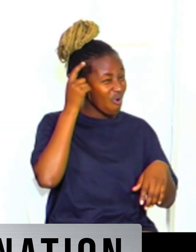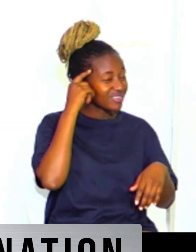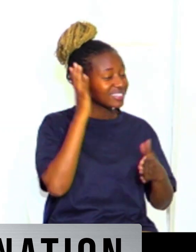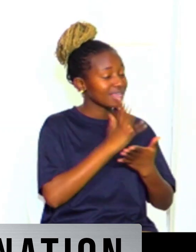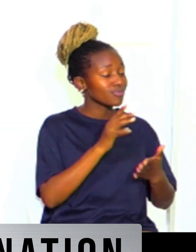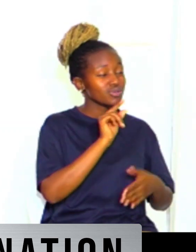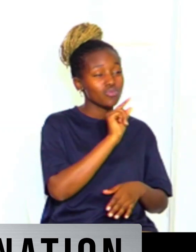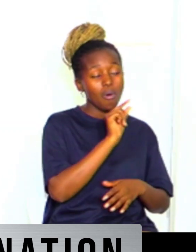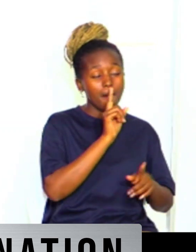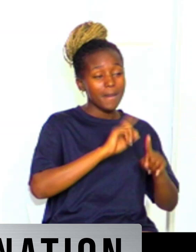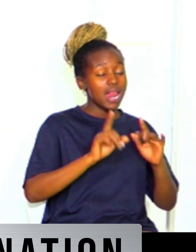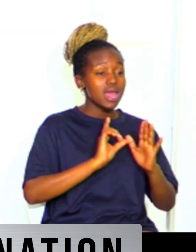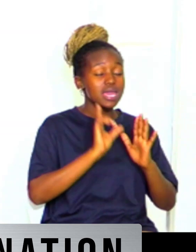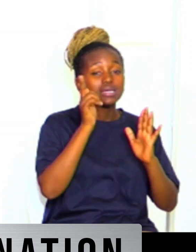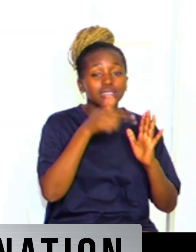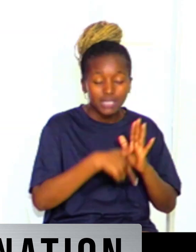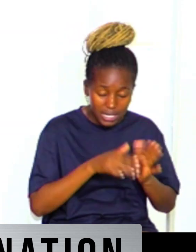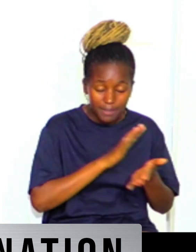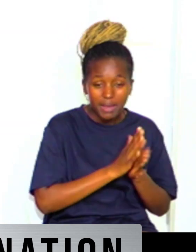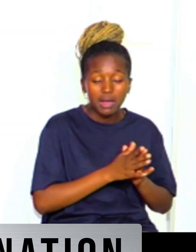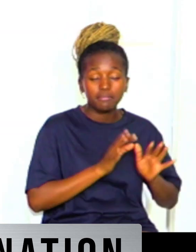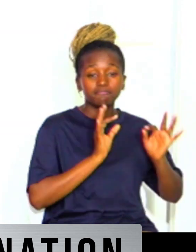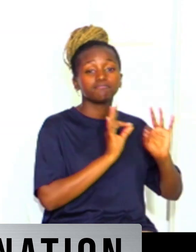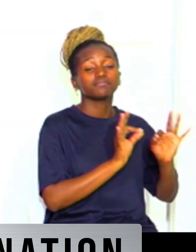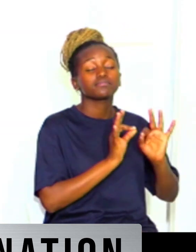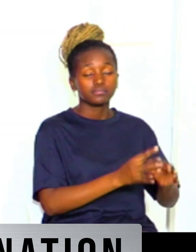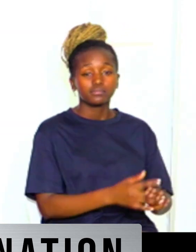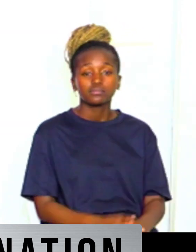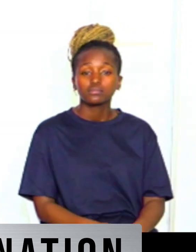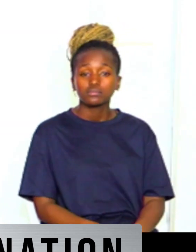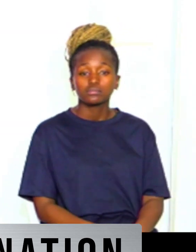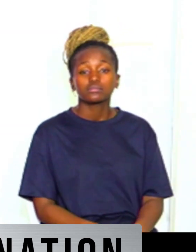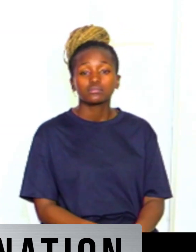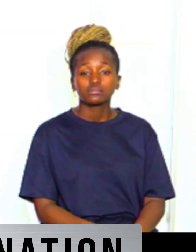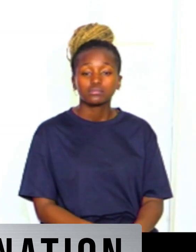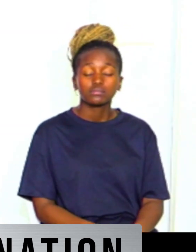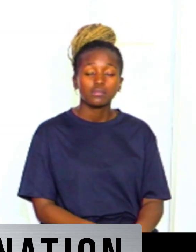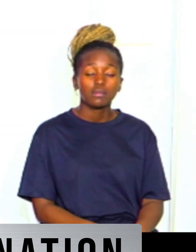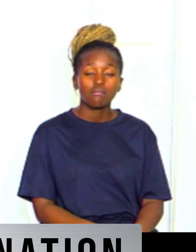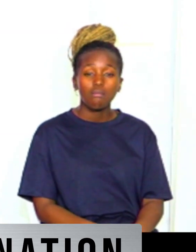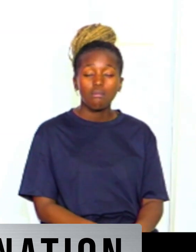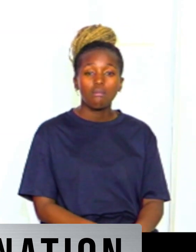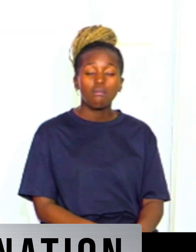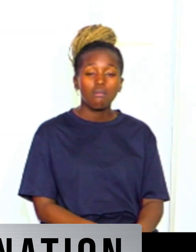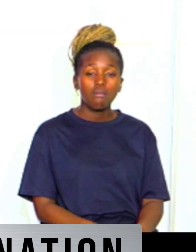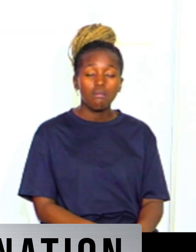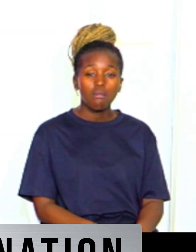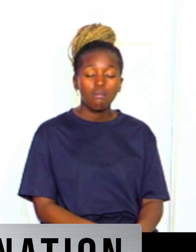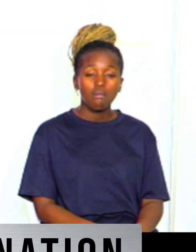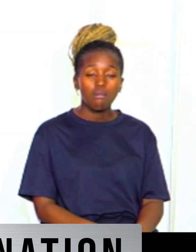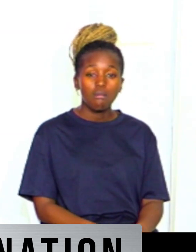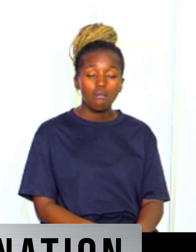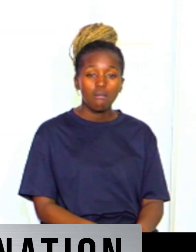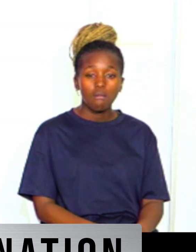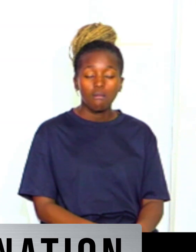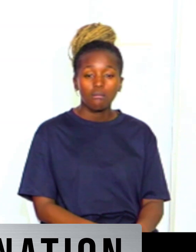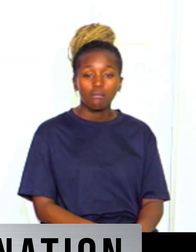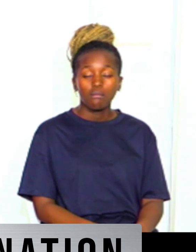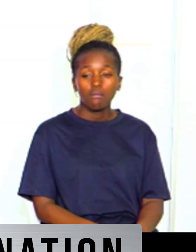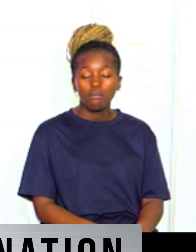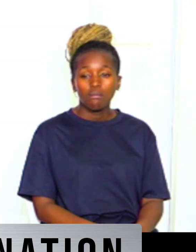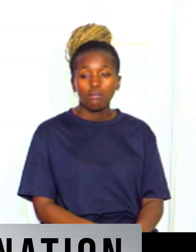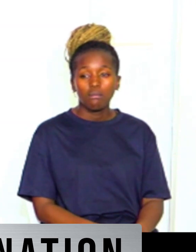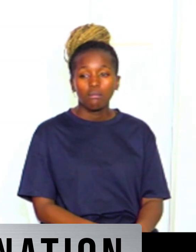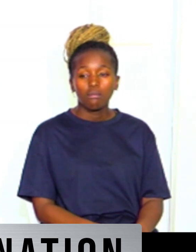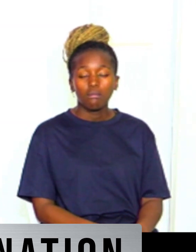But it was true, it was a passing cloud. Ilileta broad-based bila hiyo hata broad. Yeah, bila hiyo broad-based ingekuwa vitu vingi zingekuwa. Raila ali